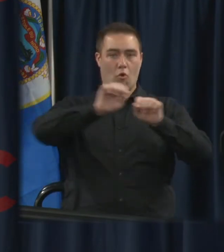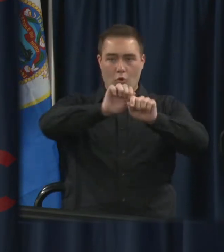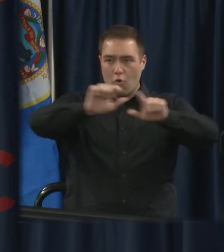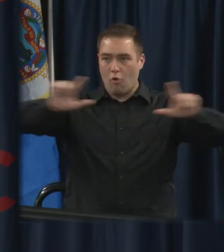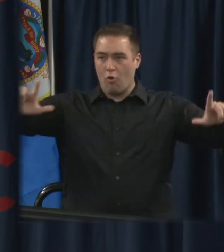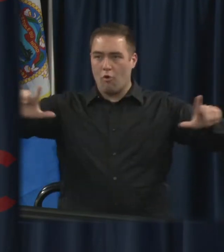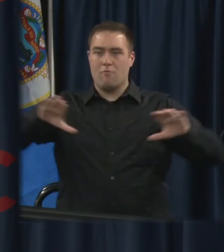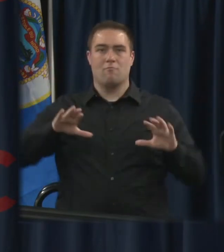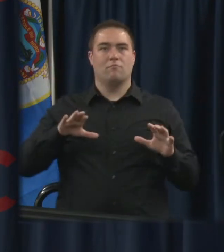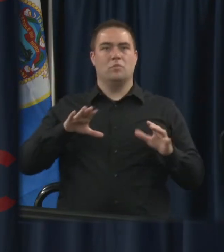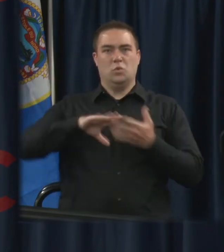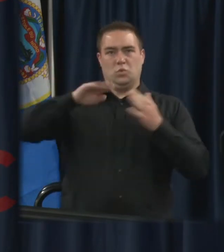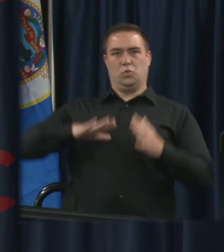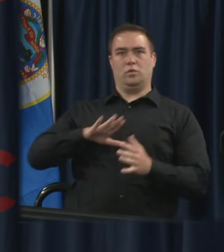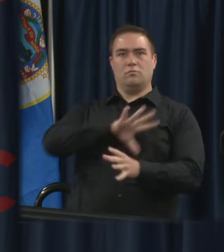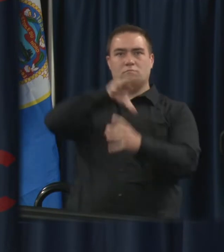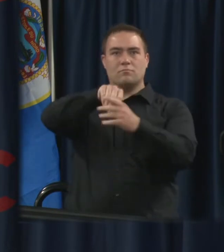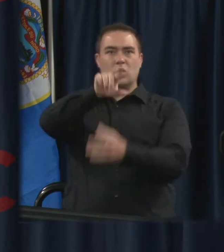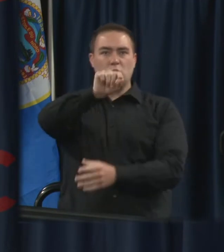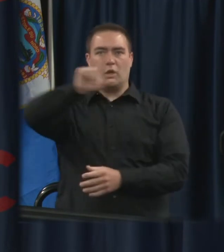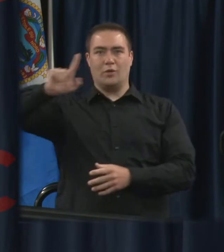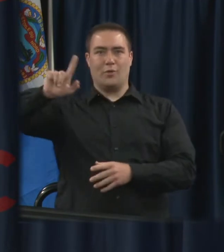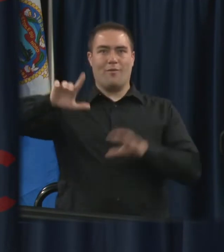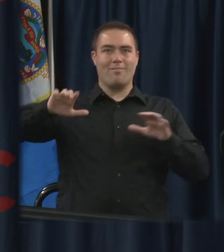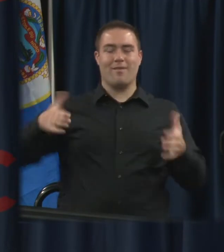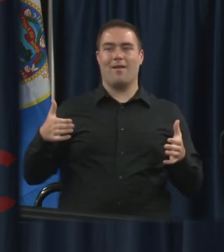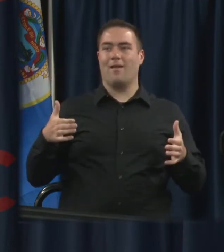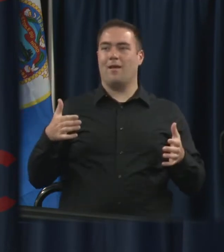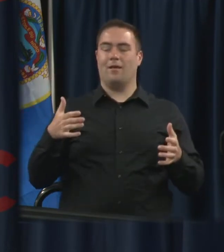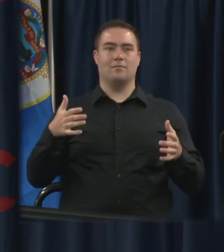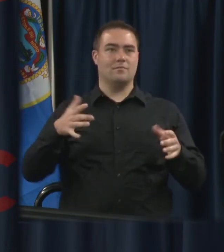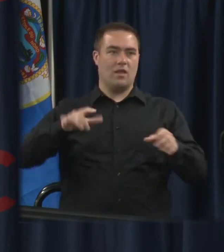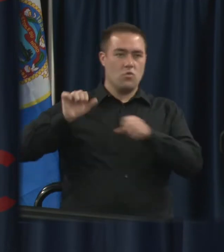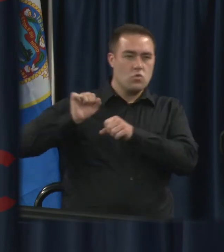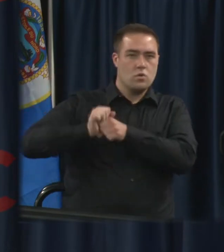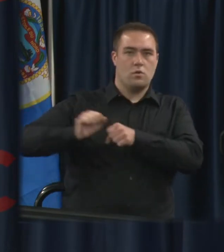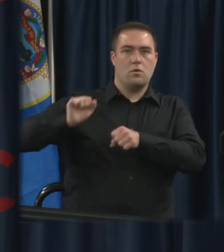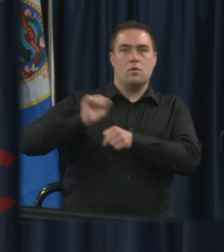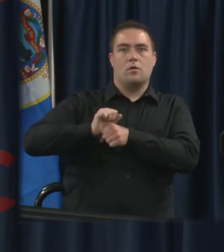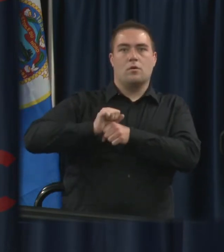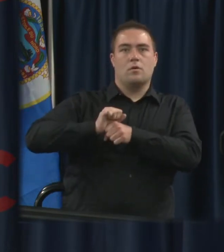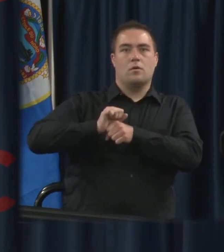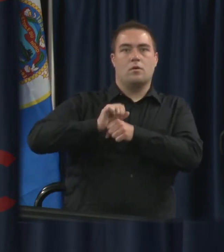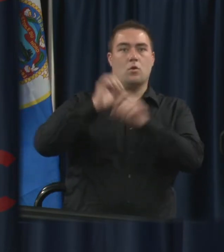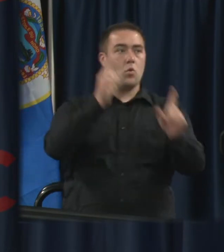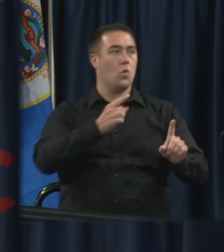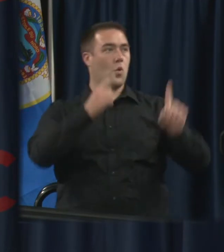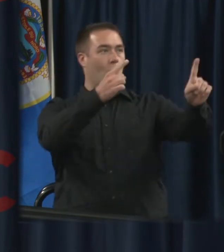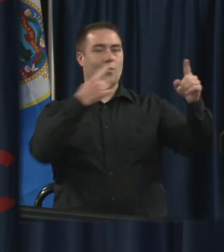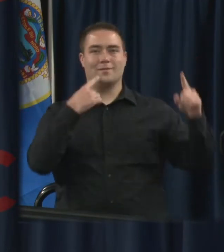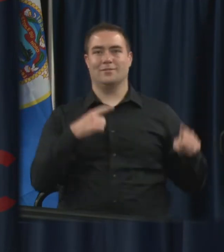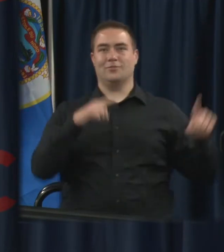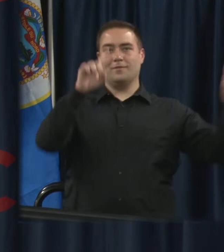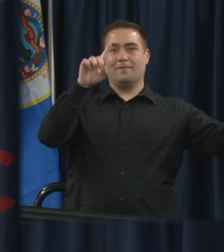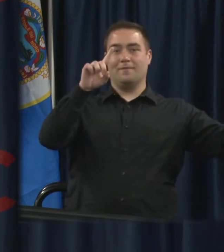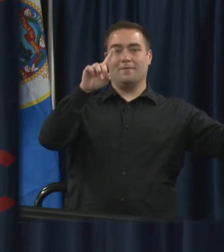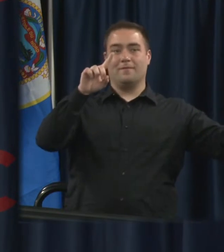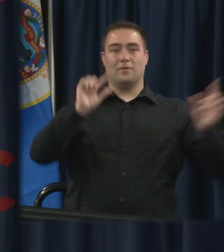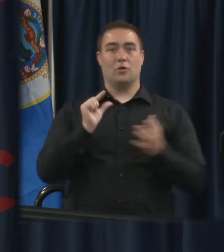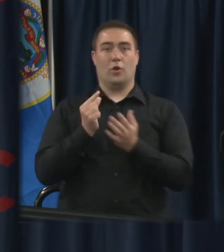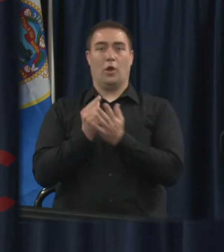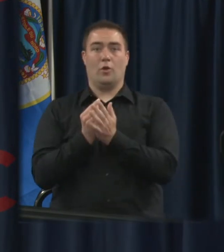of 2021. They've all worked diligently to achieve this milestone. But graduating with honor and high